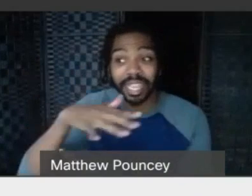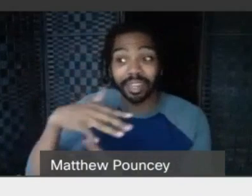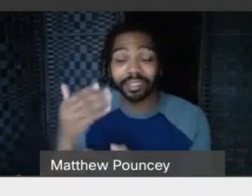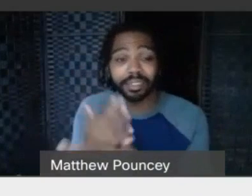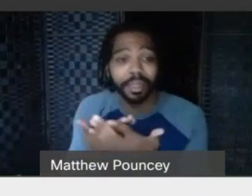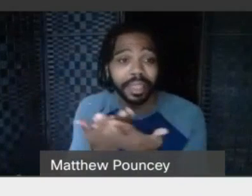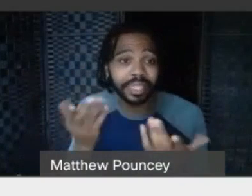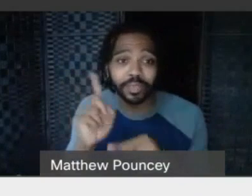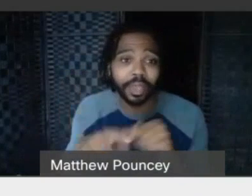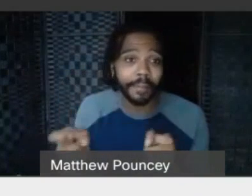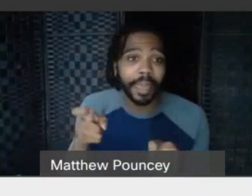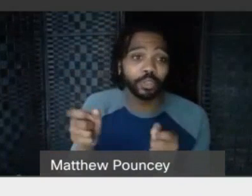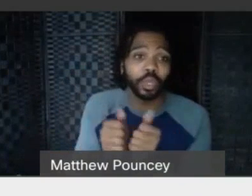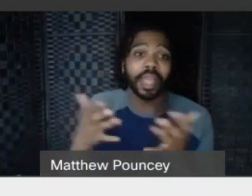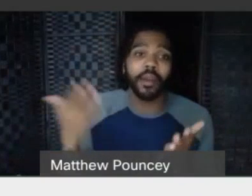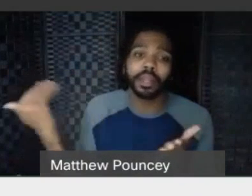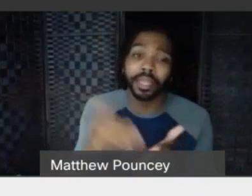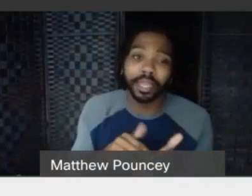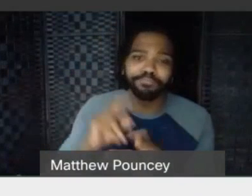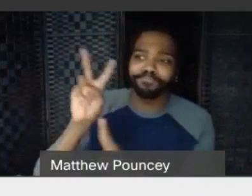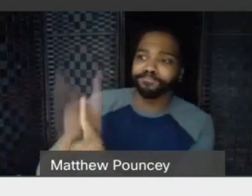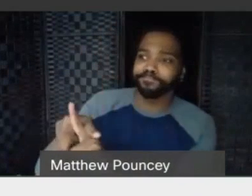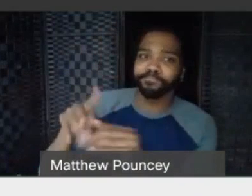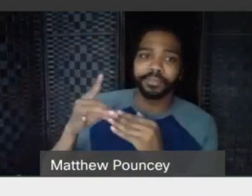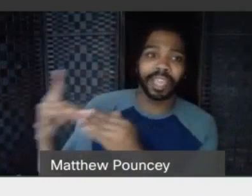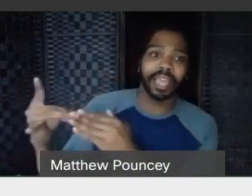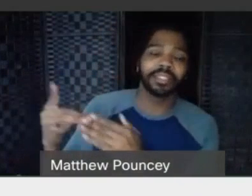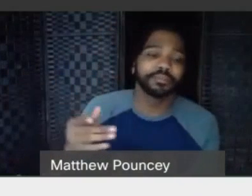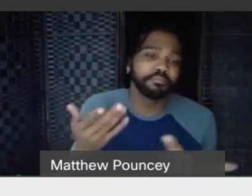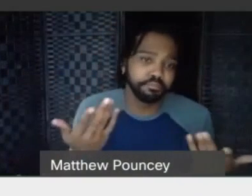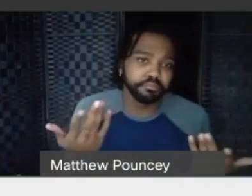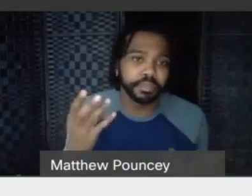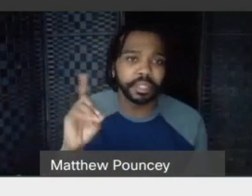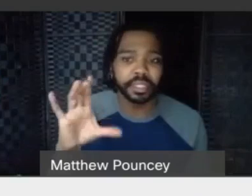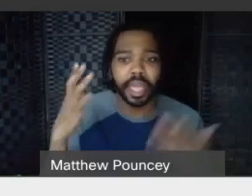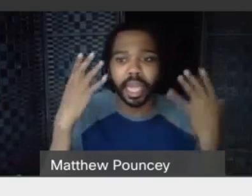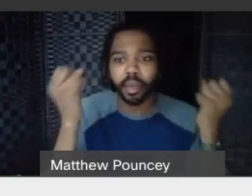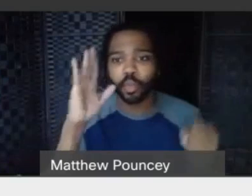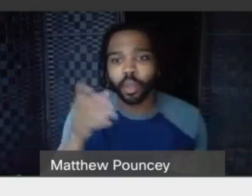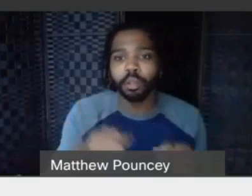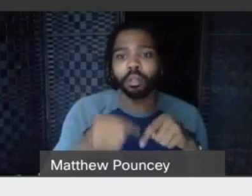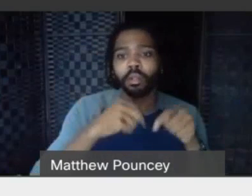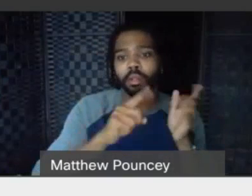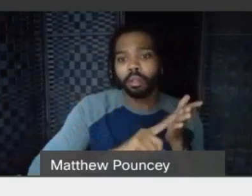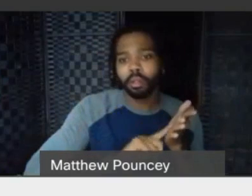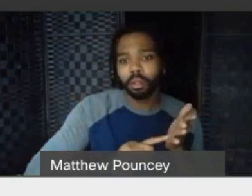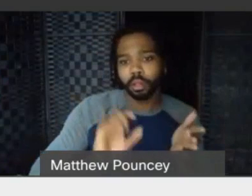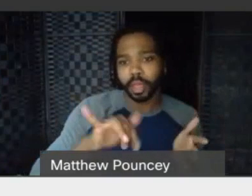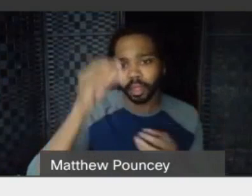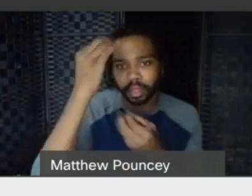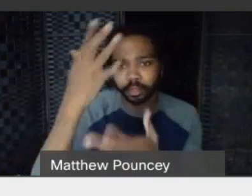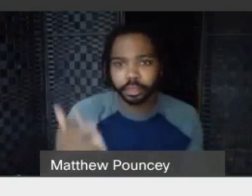managed without reissuing guidance, then, you know, that's certainly something that DC Health would reevaluate at that time.